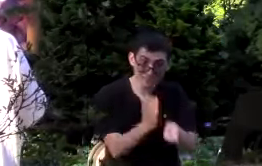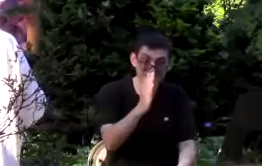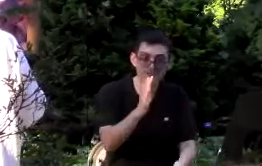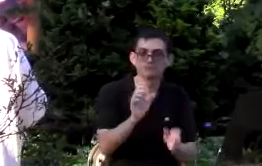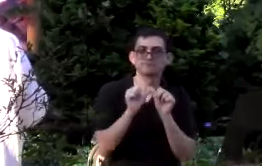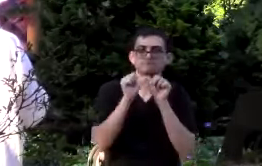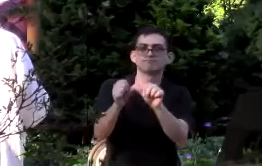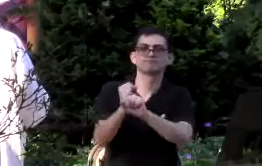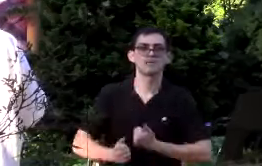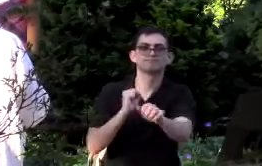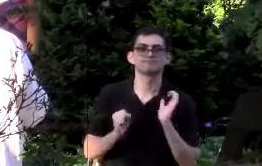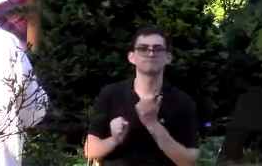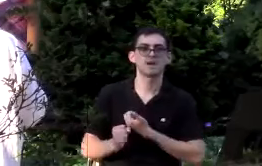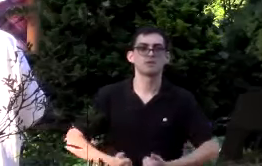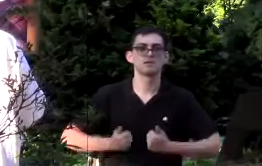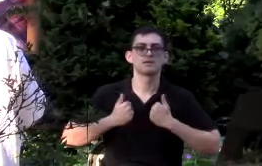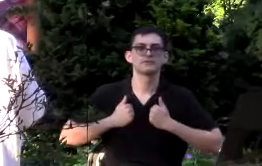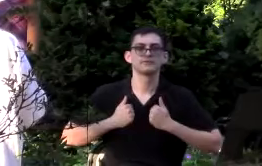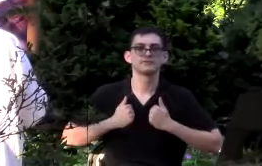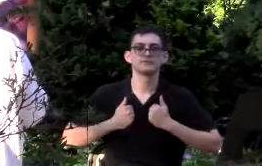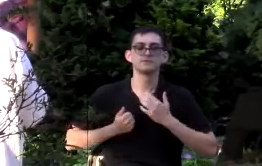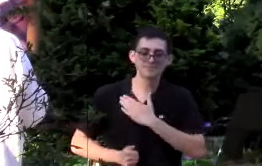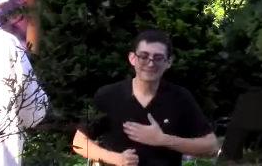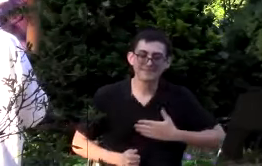never remove your love from us. Please see what an eye loves